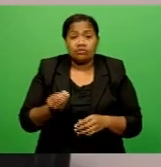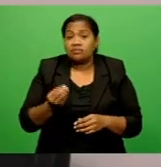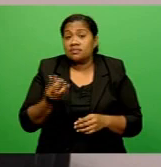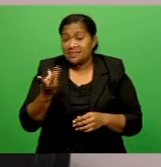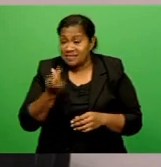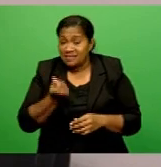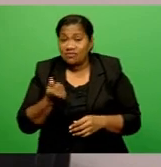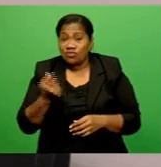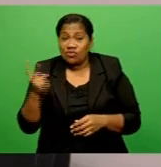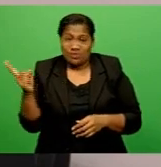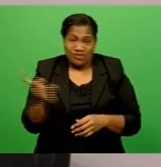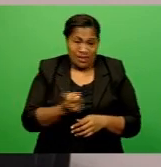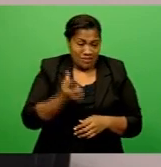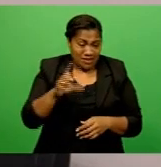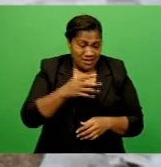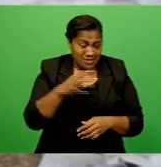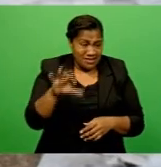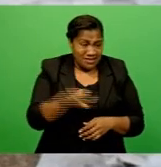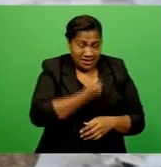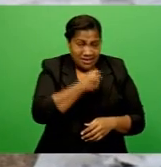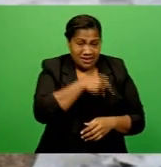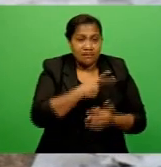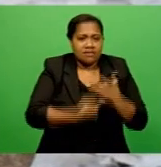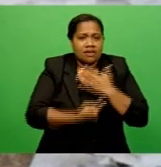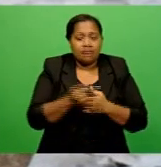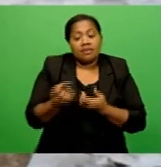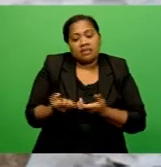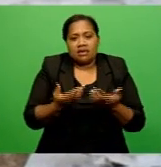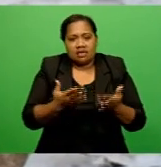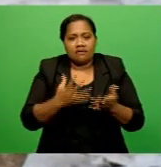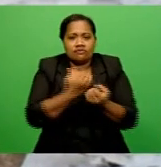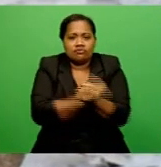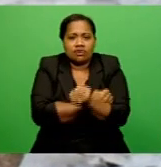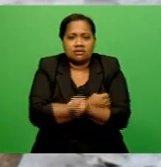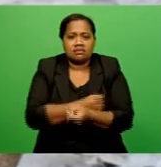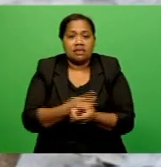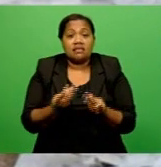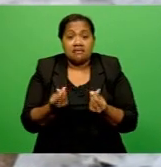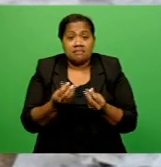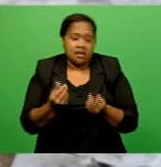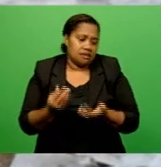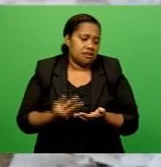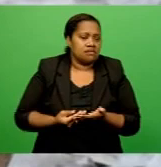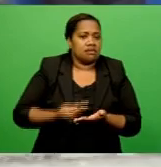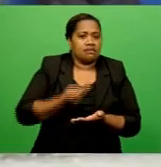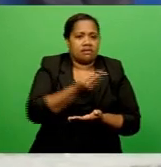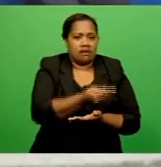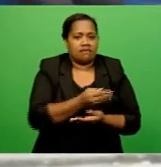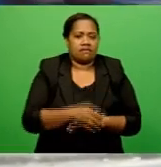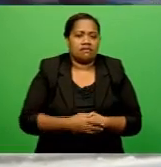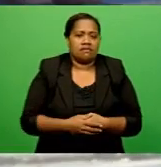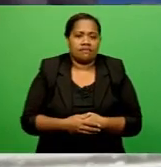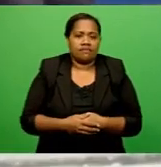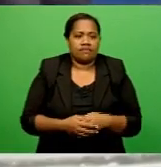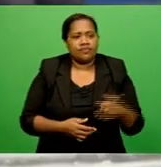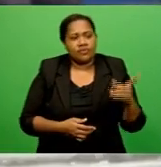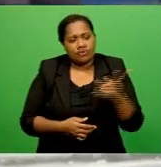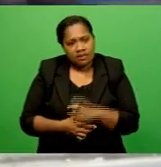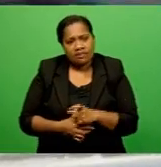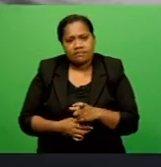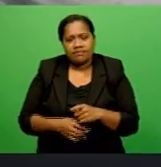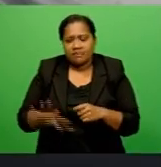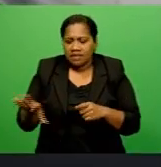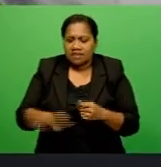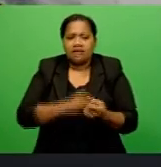come. And they give them money, like big amount of money, just to come and take drugs and